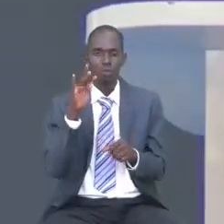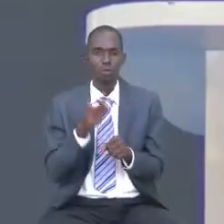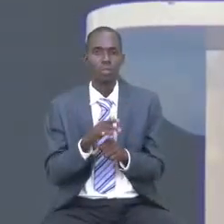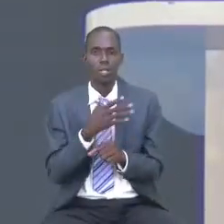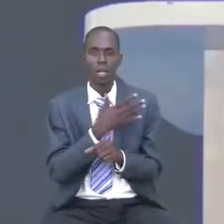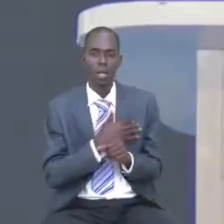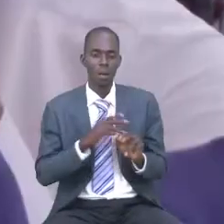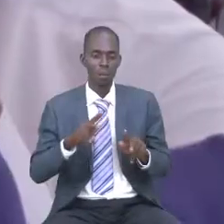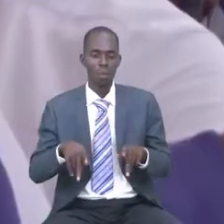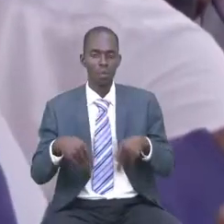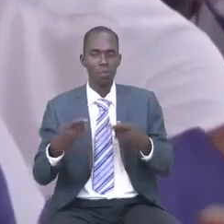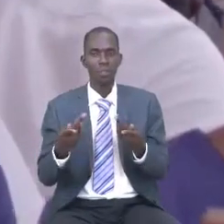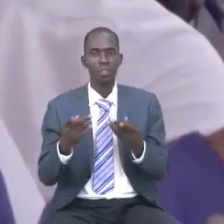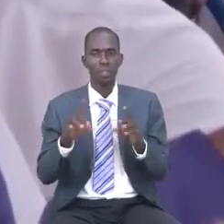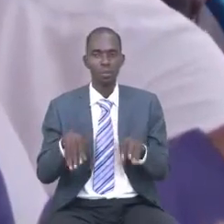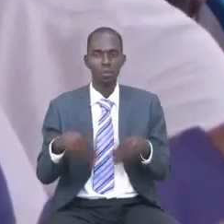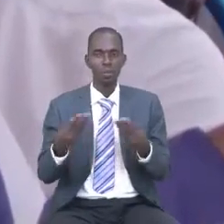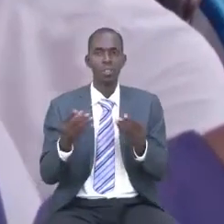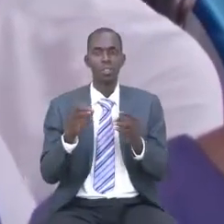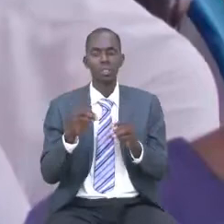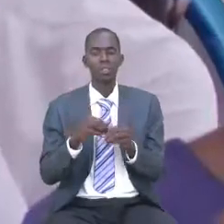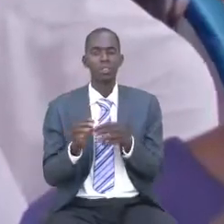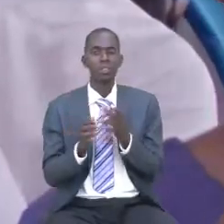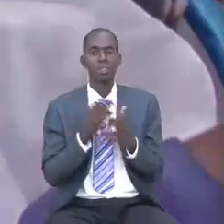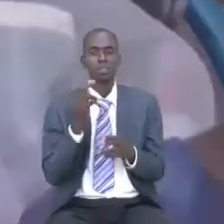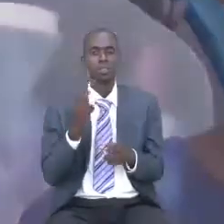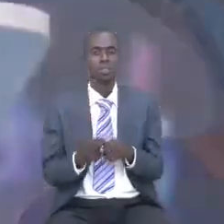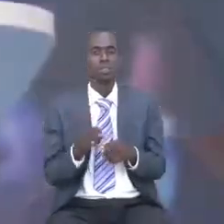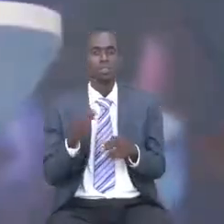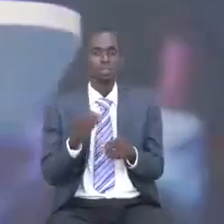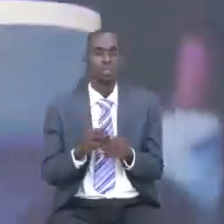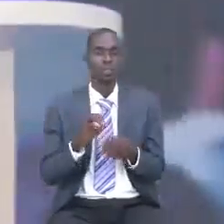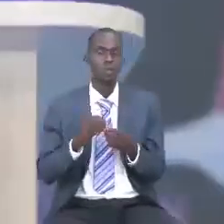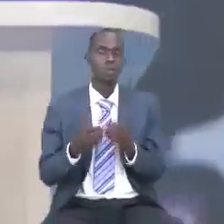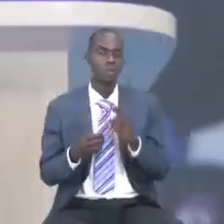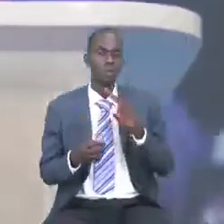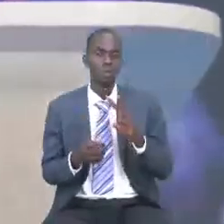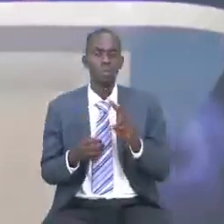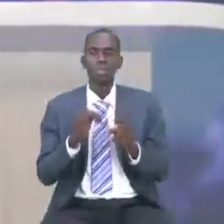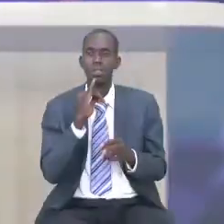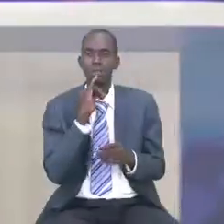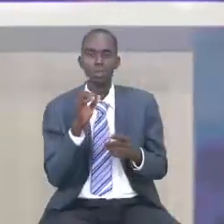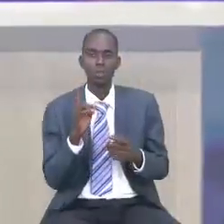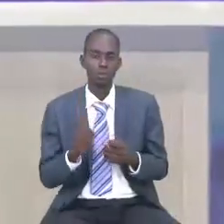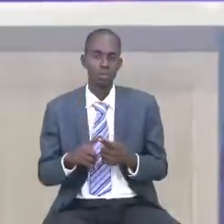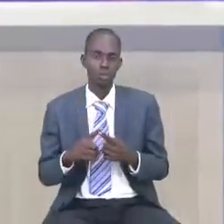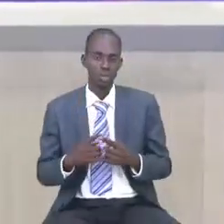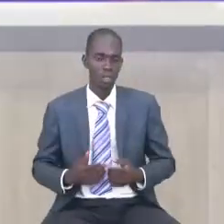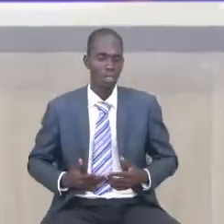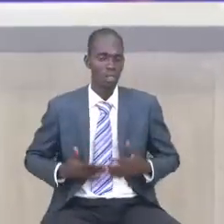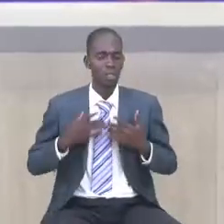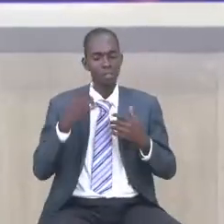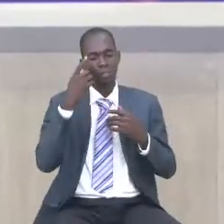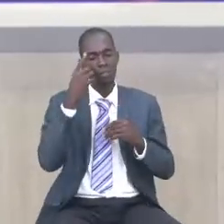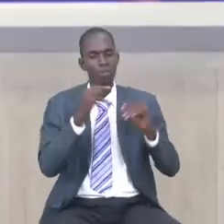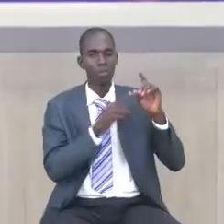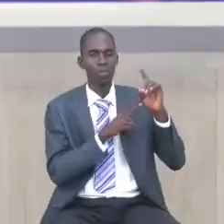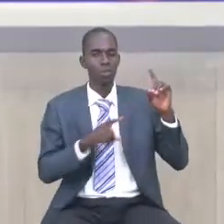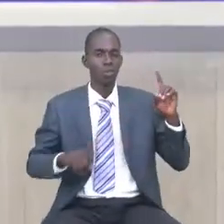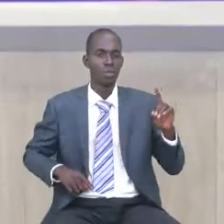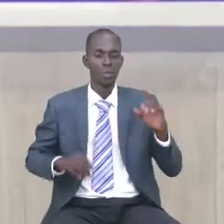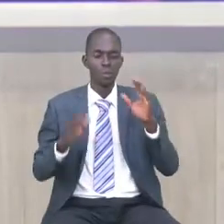in Jesus' name. Number two is to live for the Lord